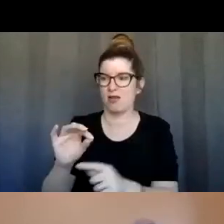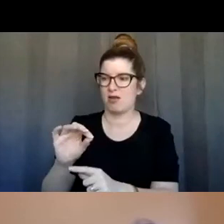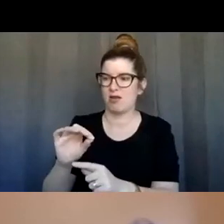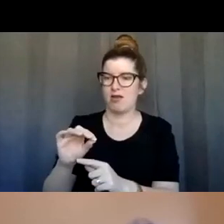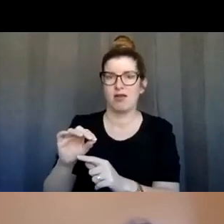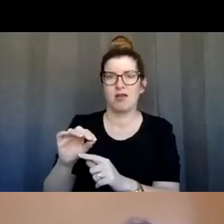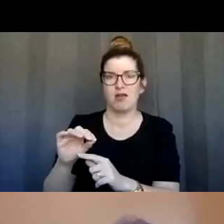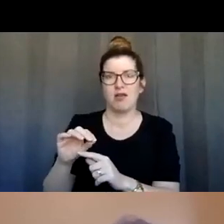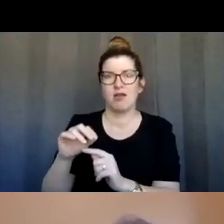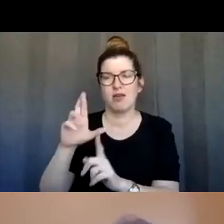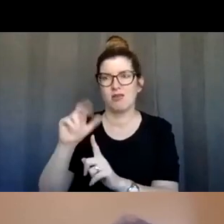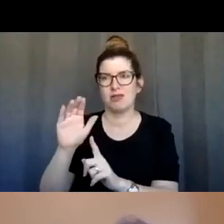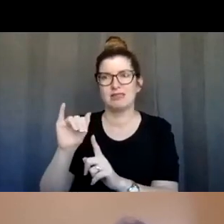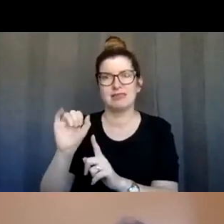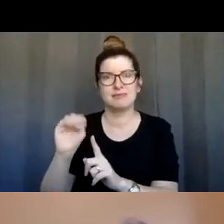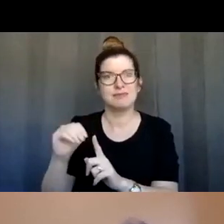like this is where it should end. Yeah.